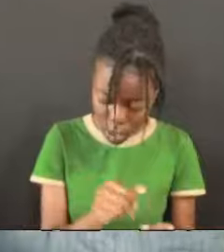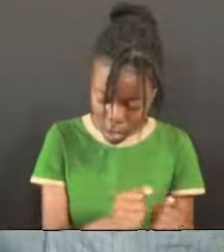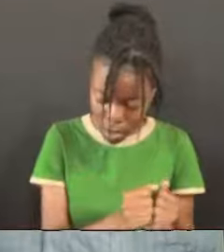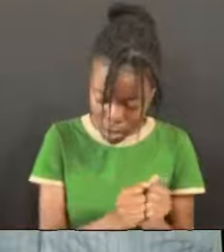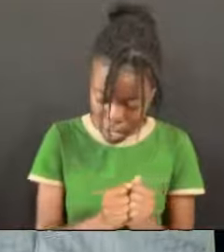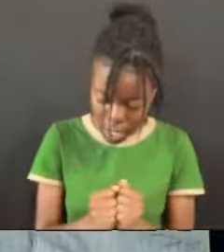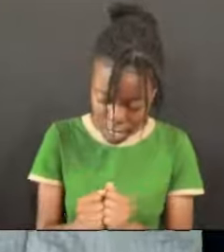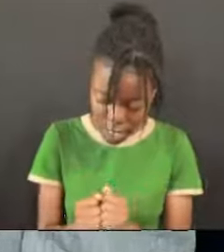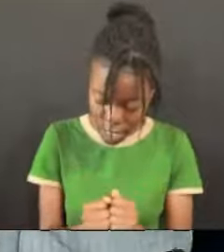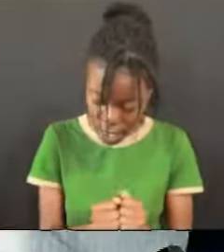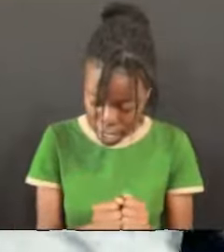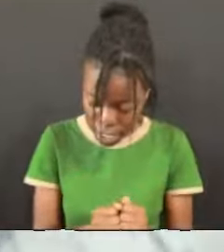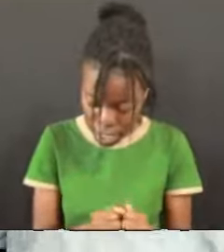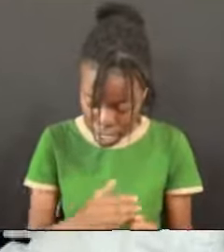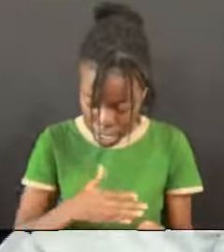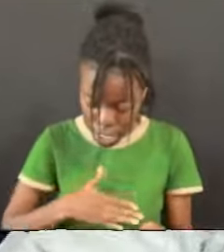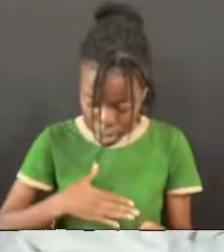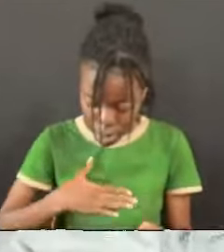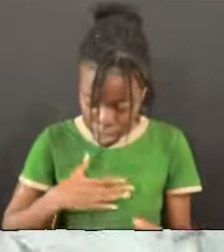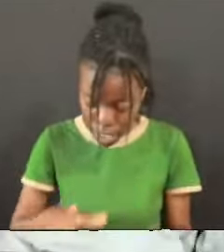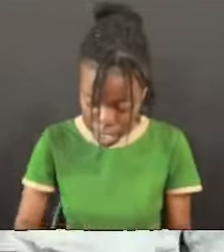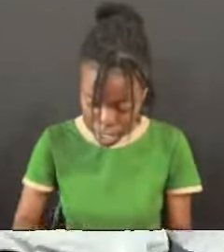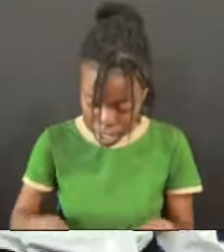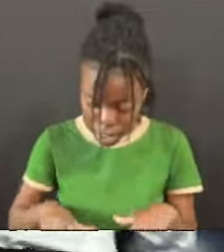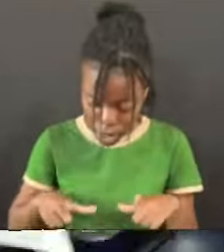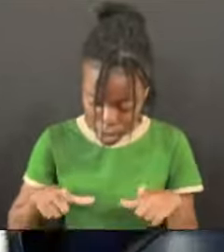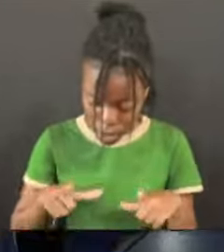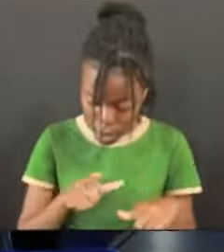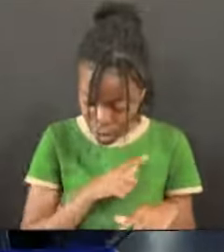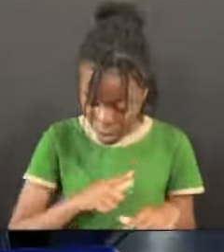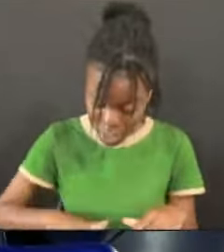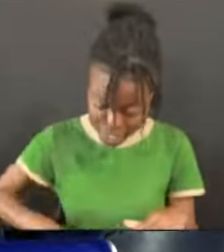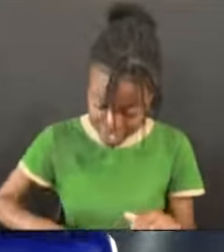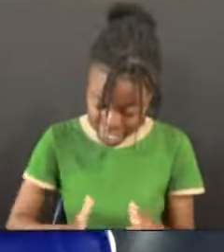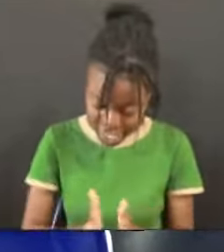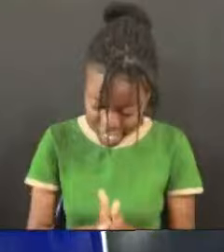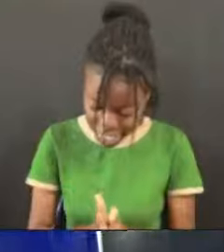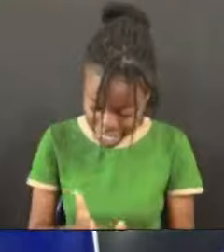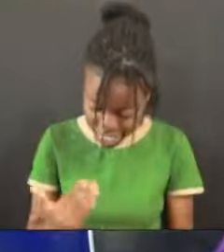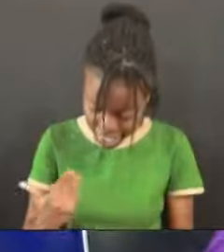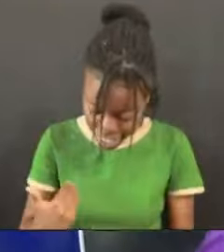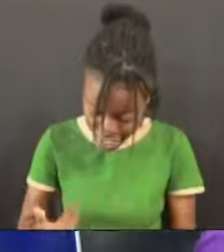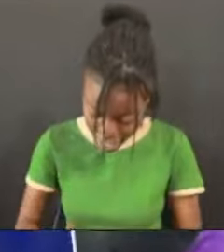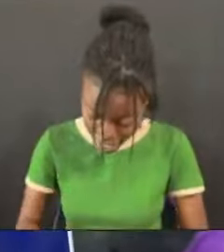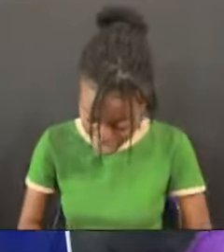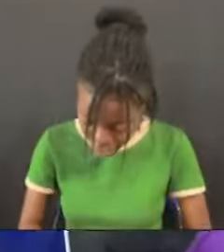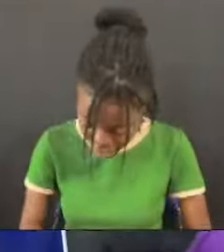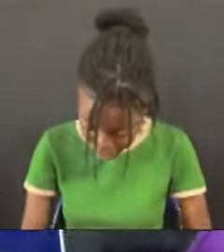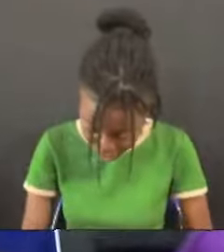walk together, my Lord and